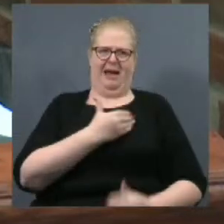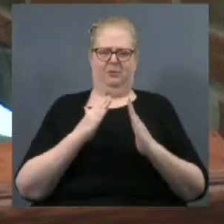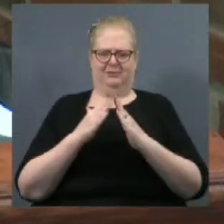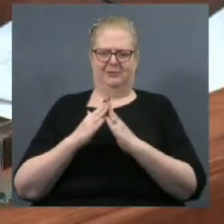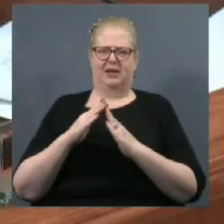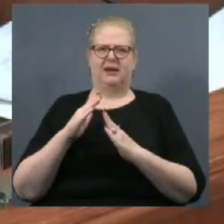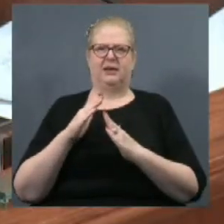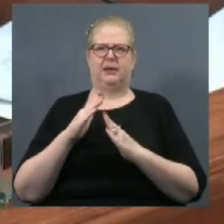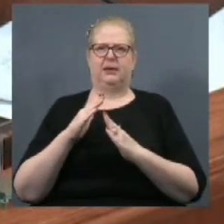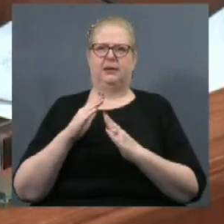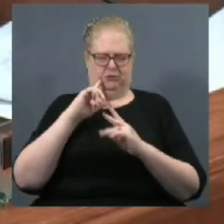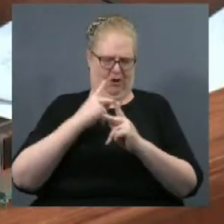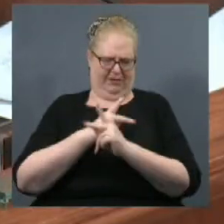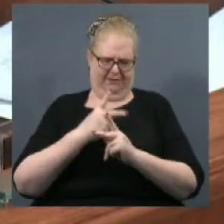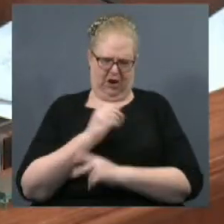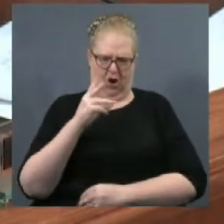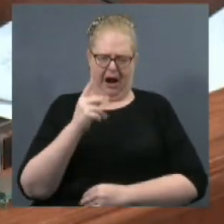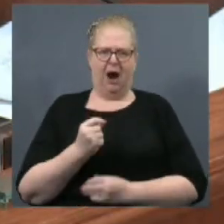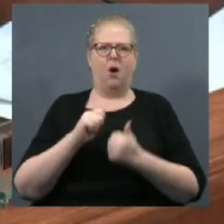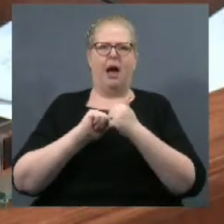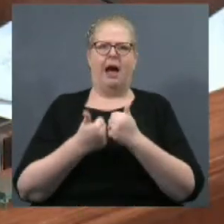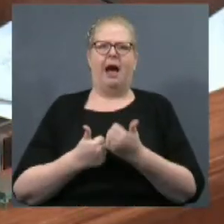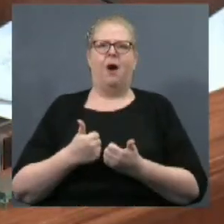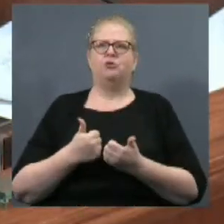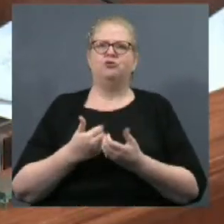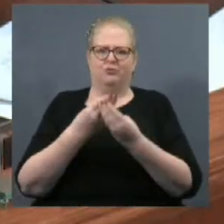sense to me. Zero, none.